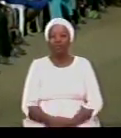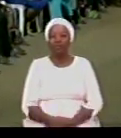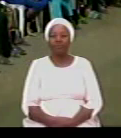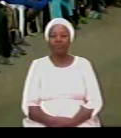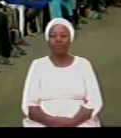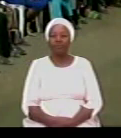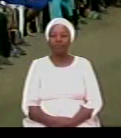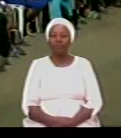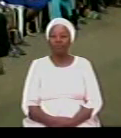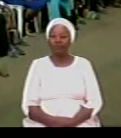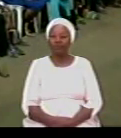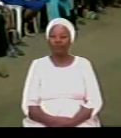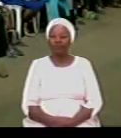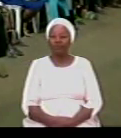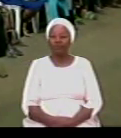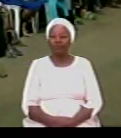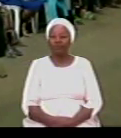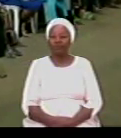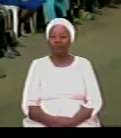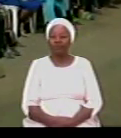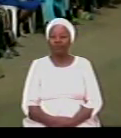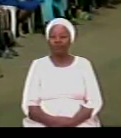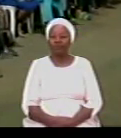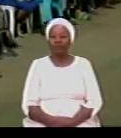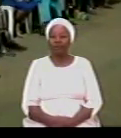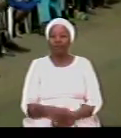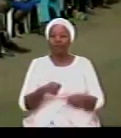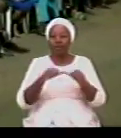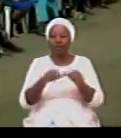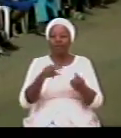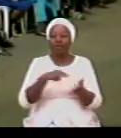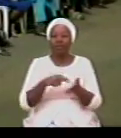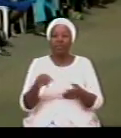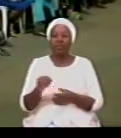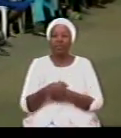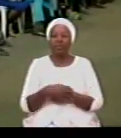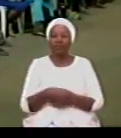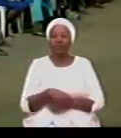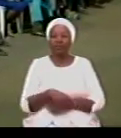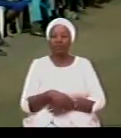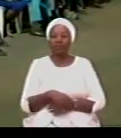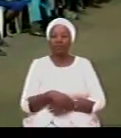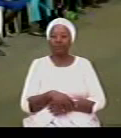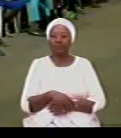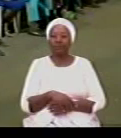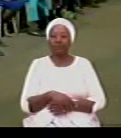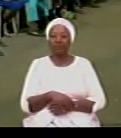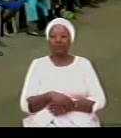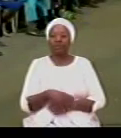Keep on standing. The counselors are by your side.